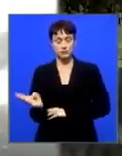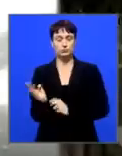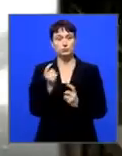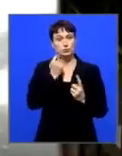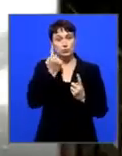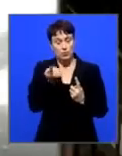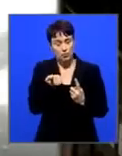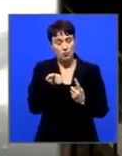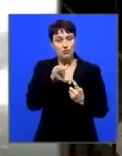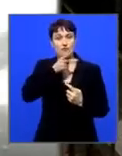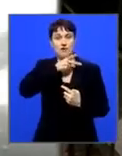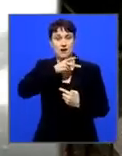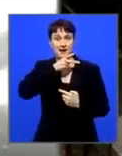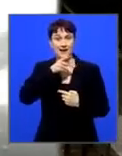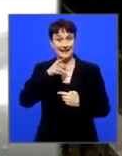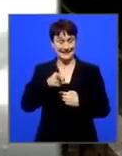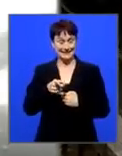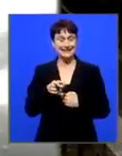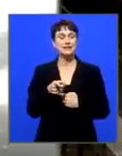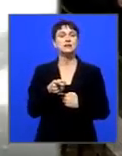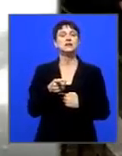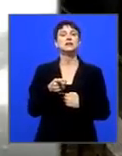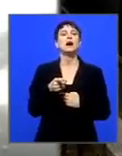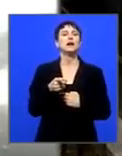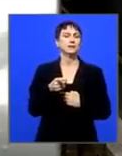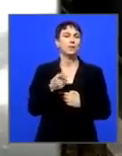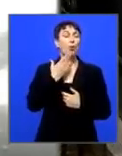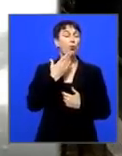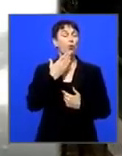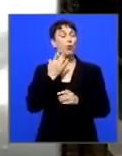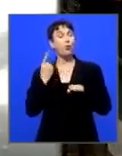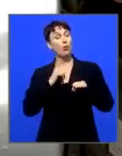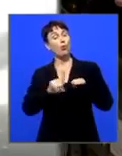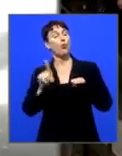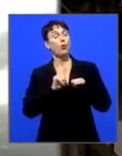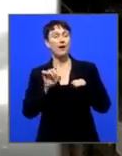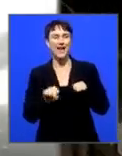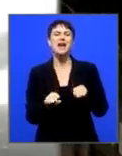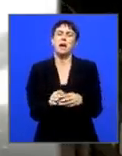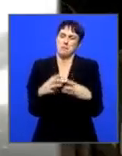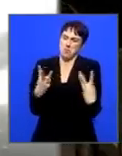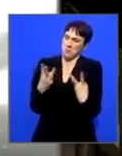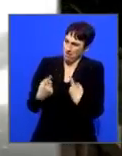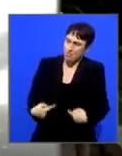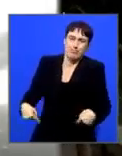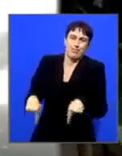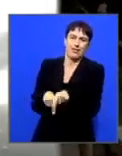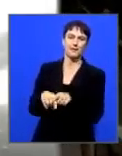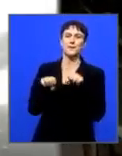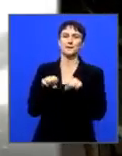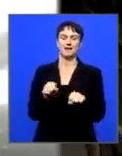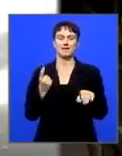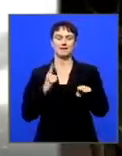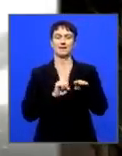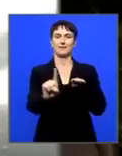of days are really going to belong to the ordinary person. These are people who are going to be